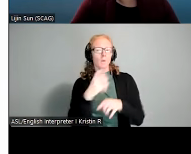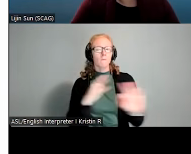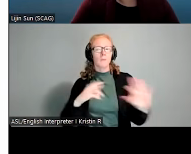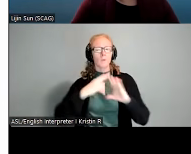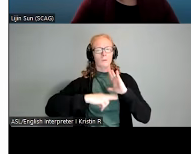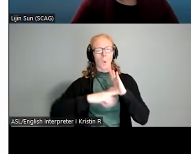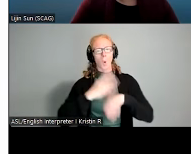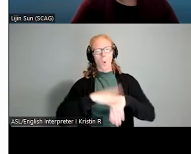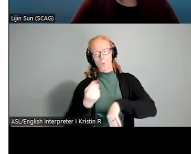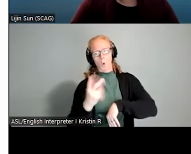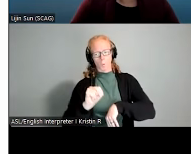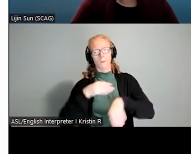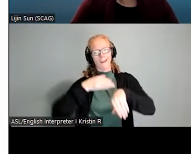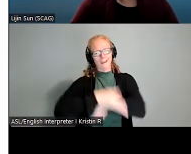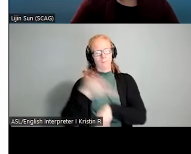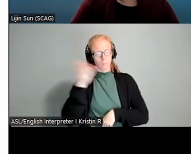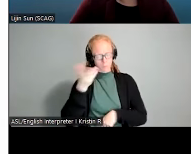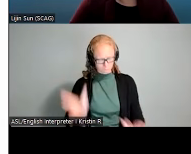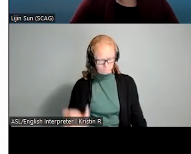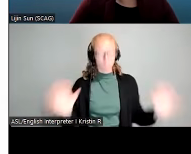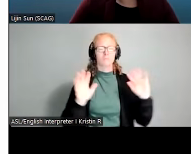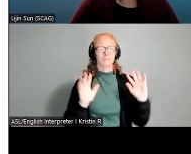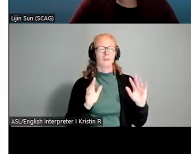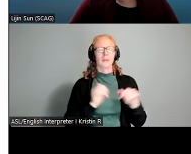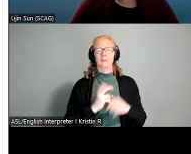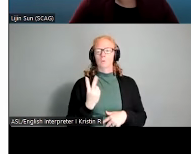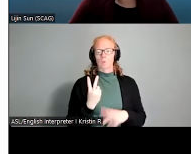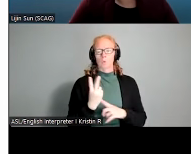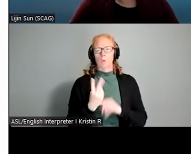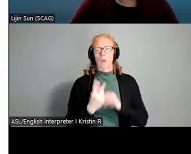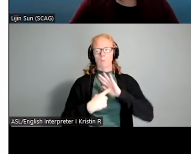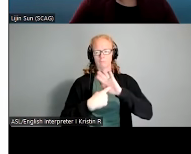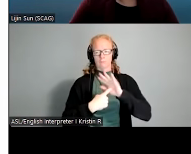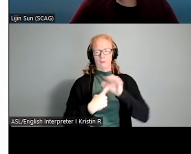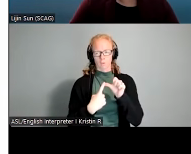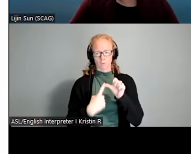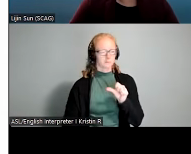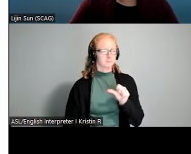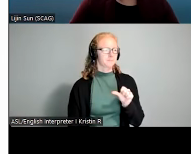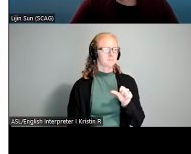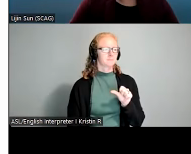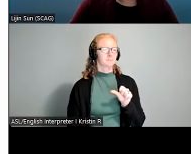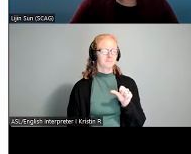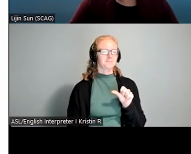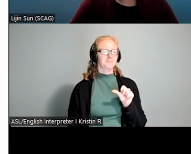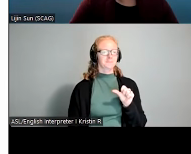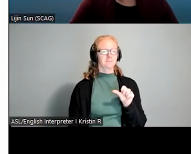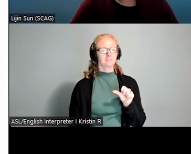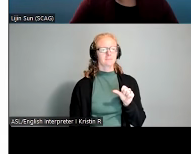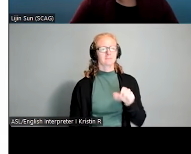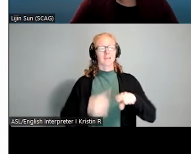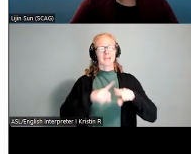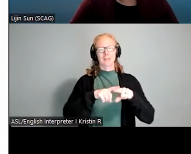them after the presentation. But there are 2 things I'd like to highlight. The first is, depending on the